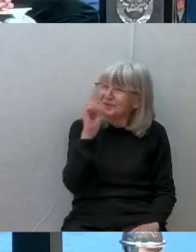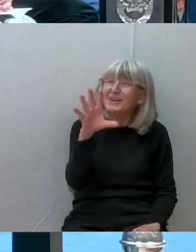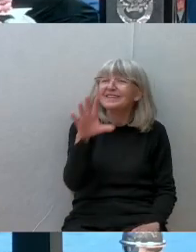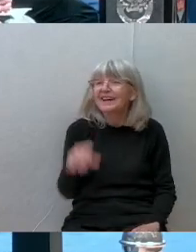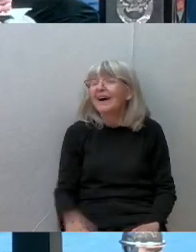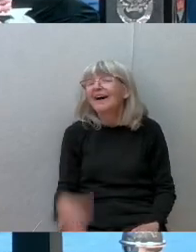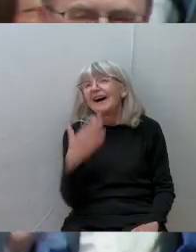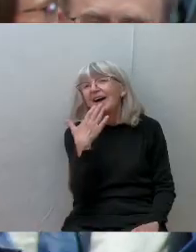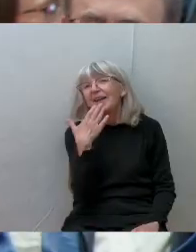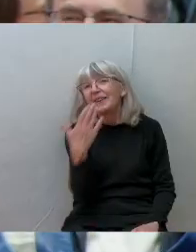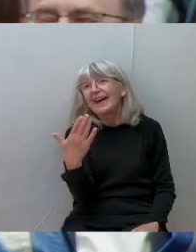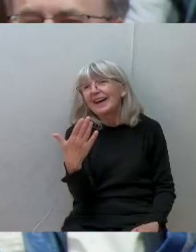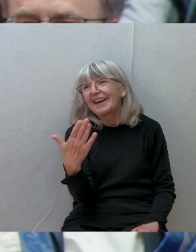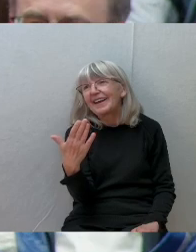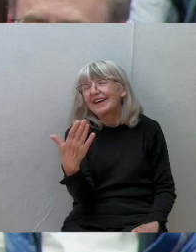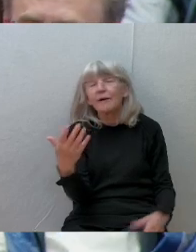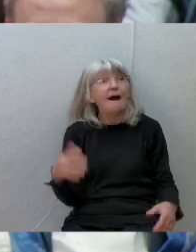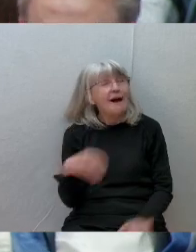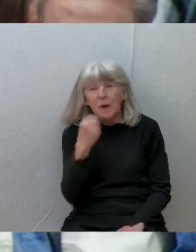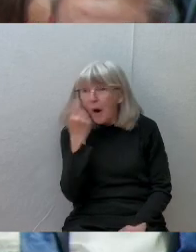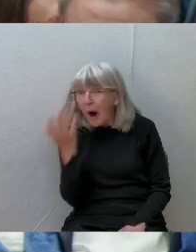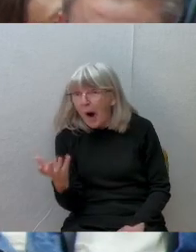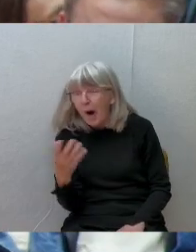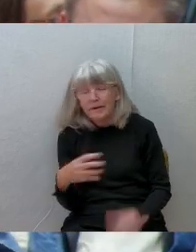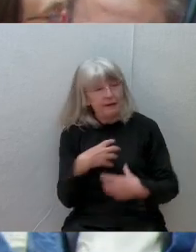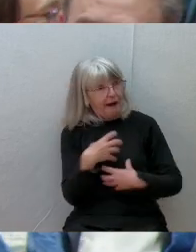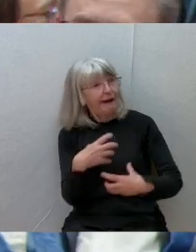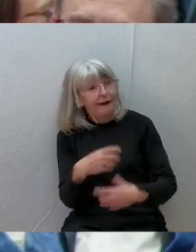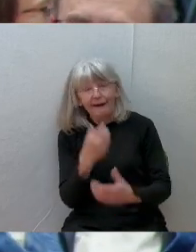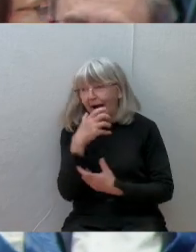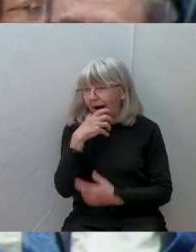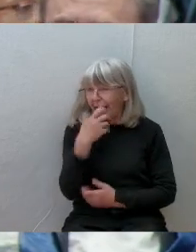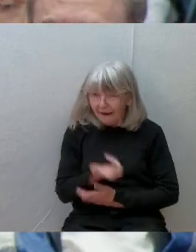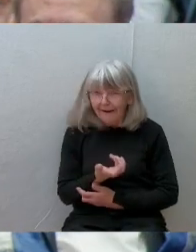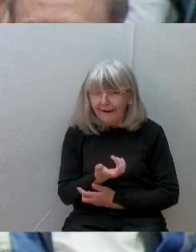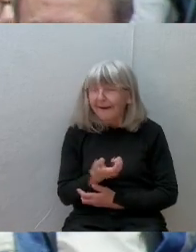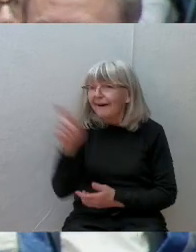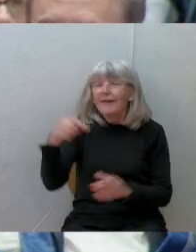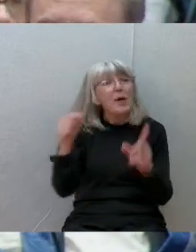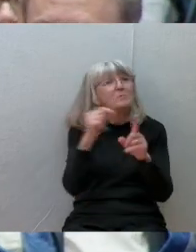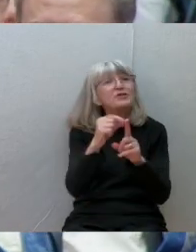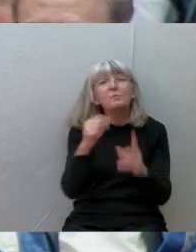Thank you. It never ceases to amaze me how clever the principal is in getting applause for his